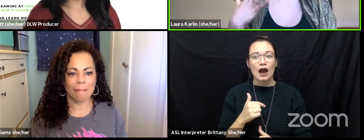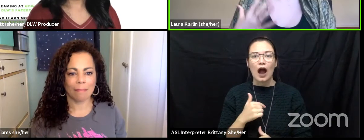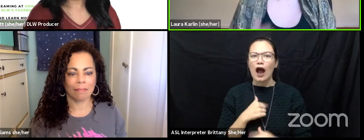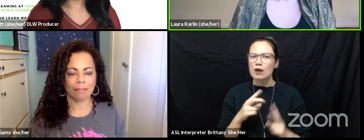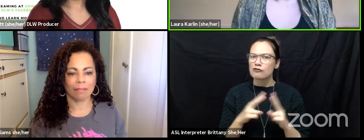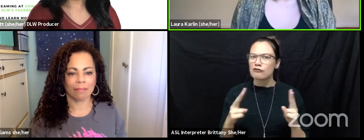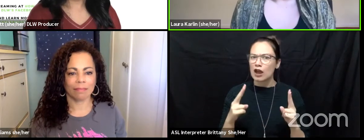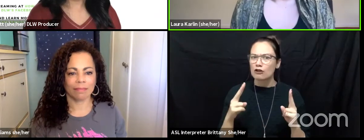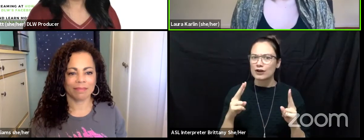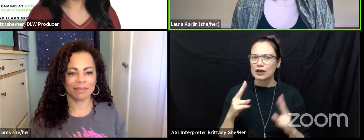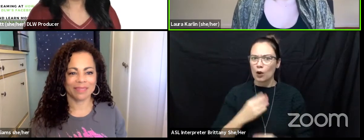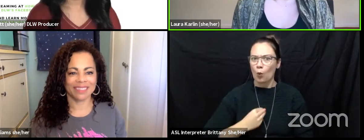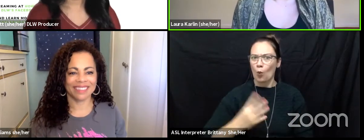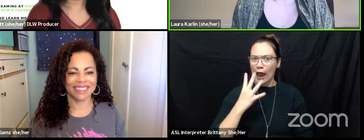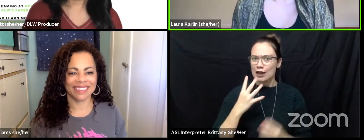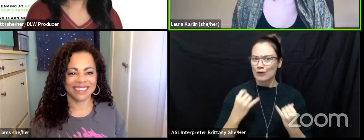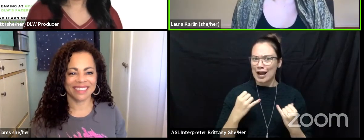in this light.